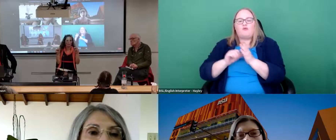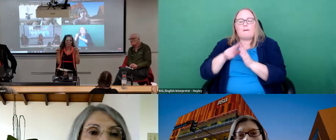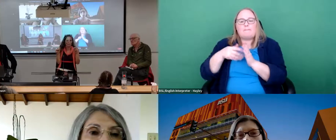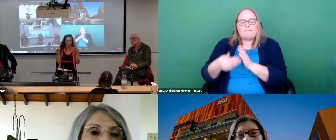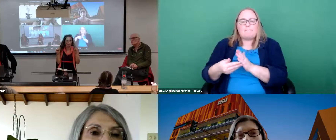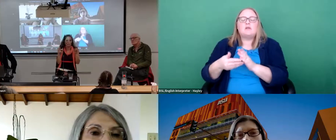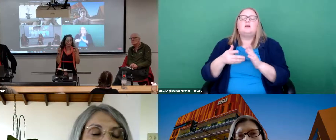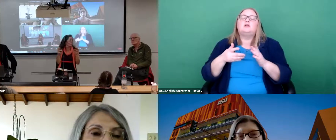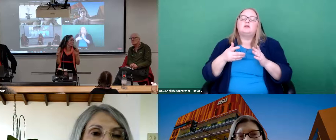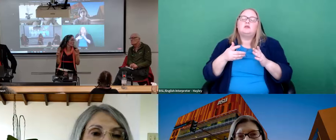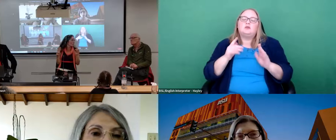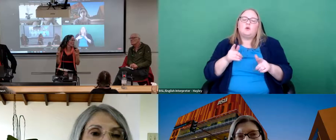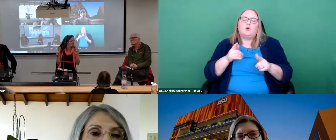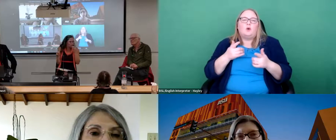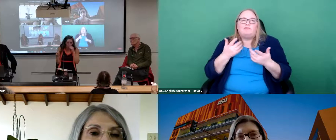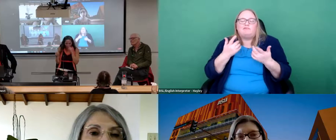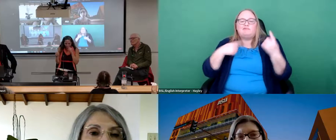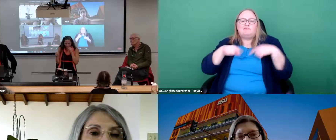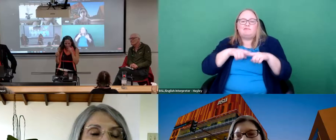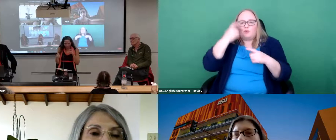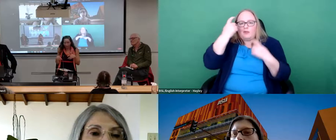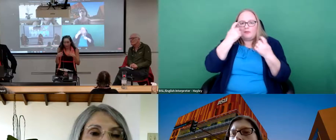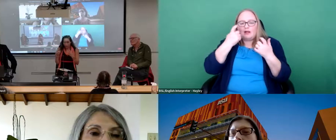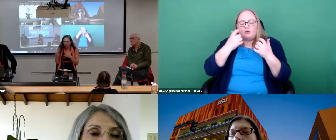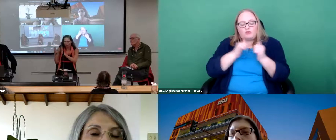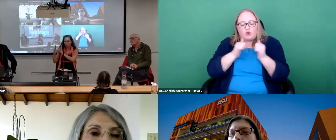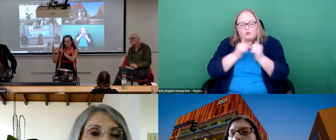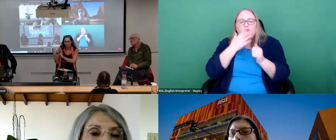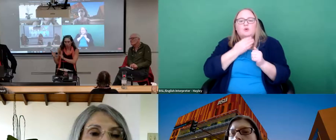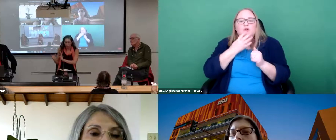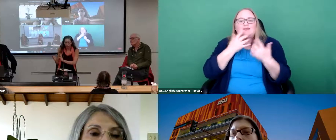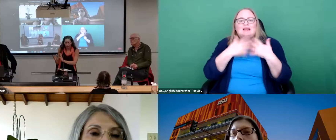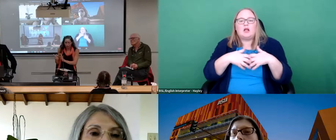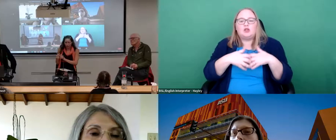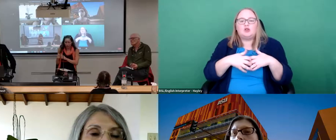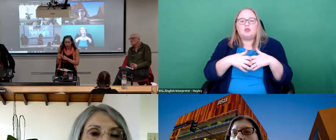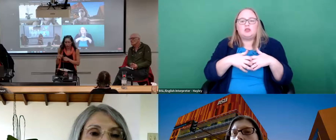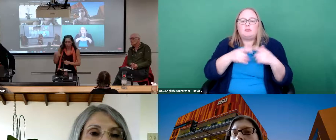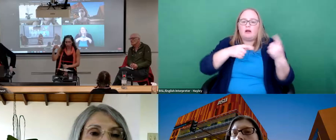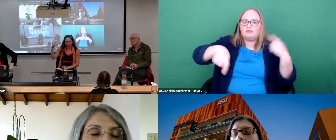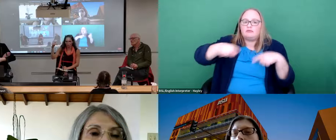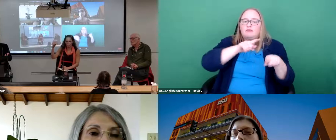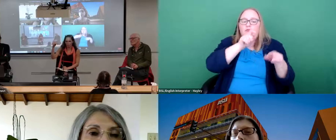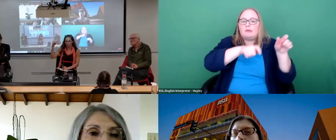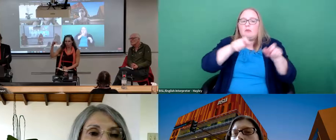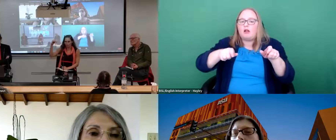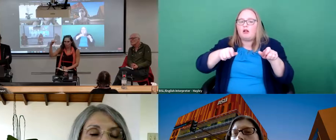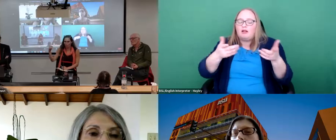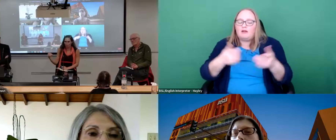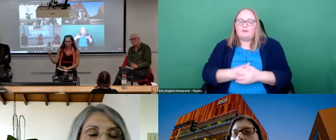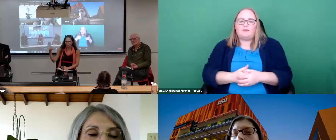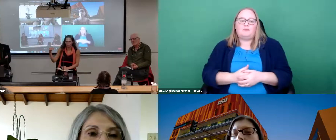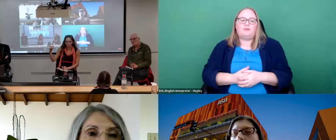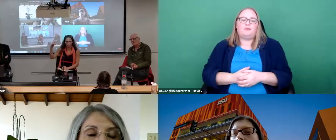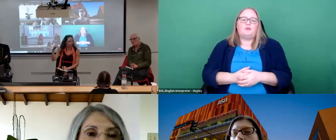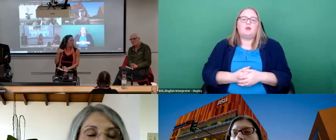of technology by different types of people. But if we focus on these outcomes, if we think about the range